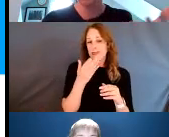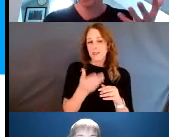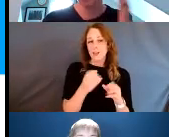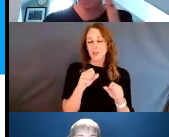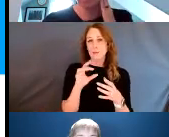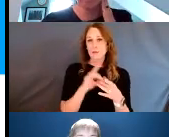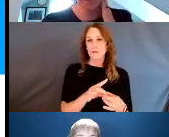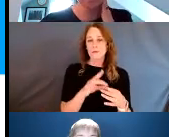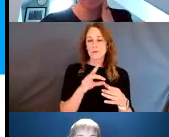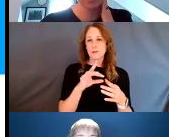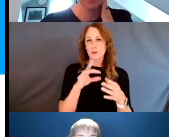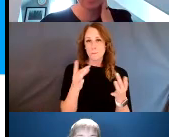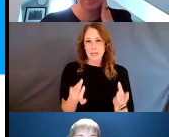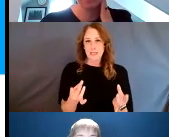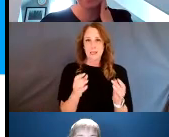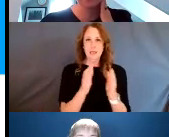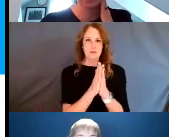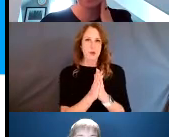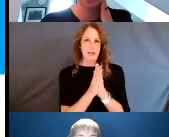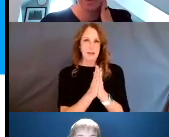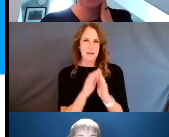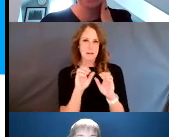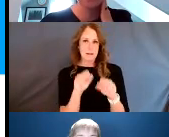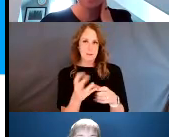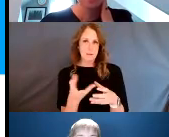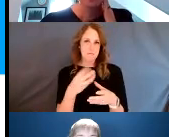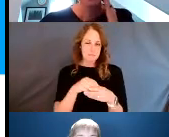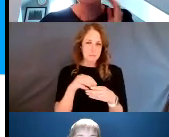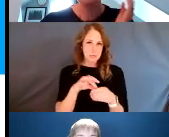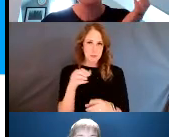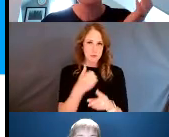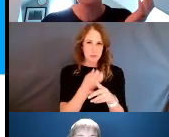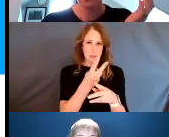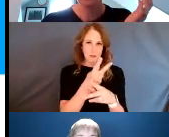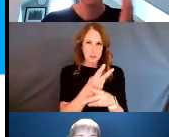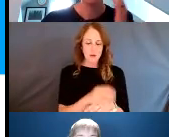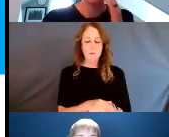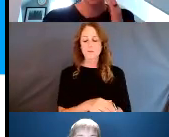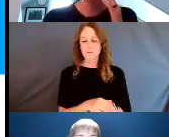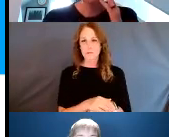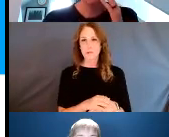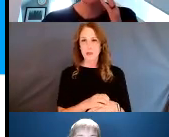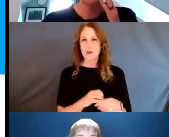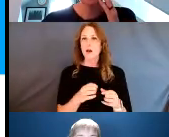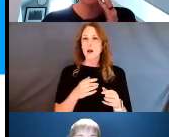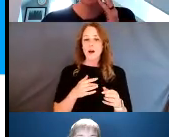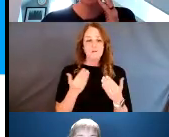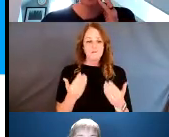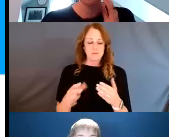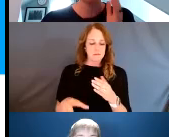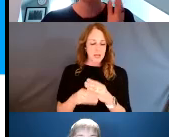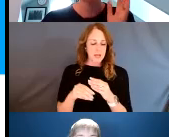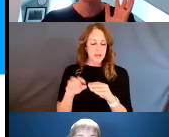is praying as well, could be part of spiritual self-care if that's part of your practice. So feel free to drop in the chat